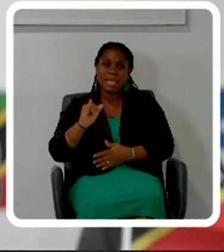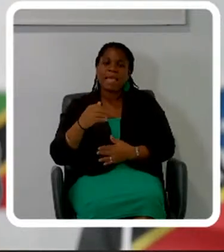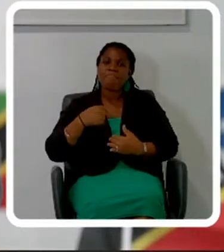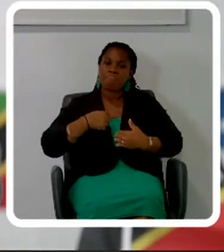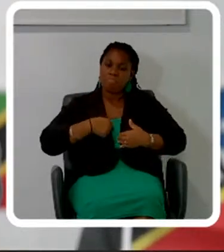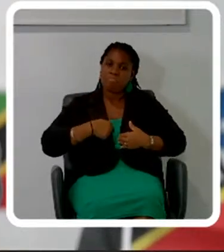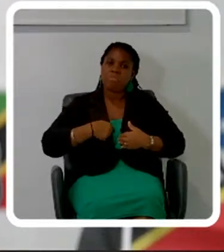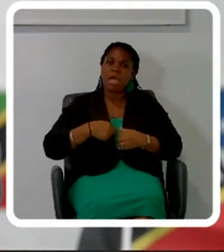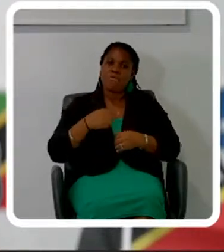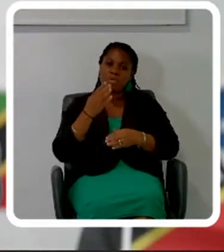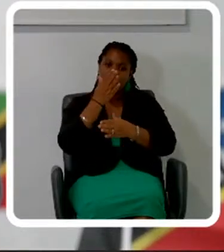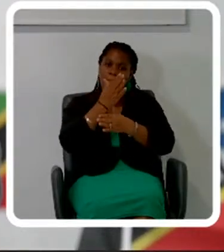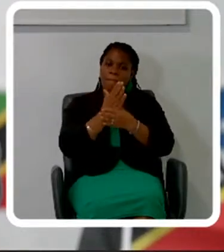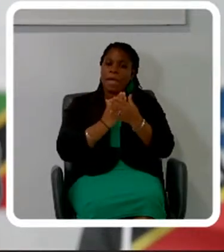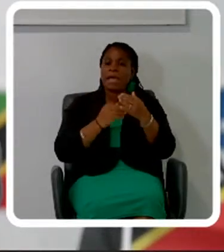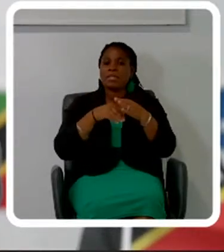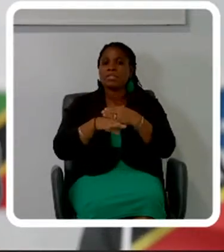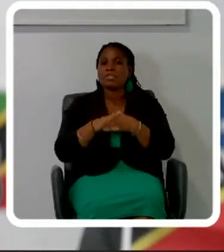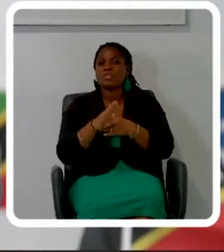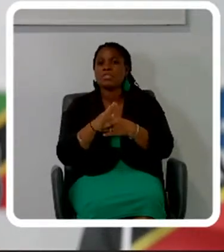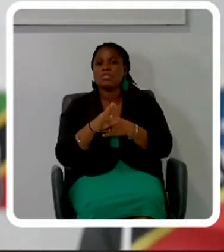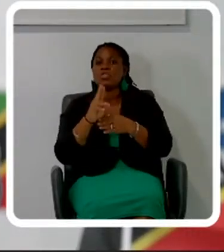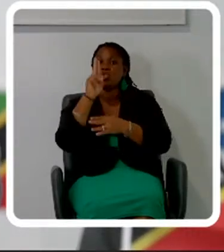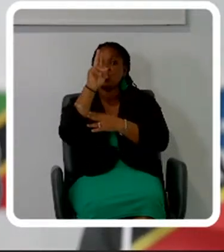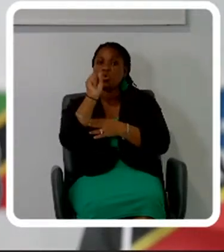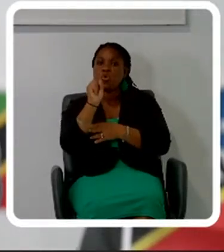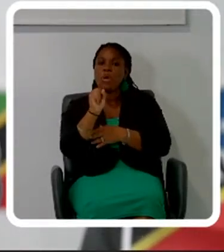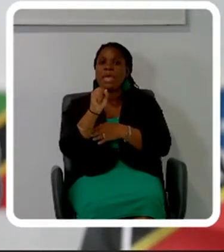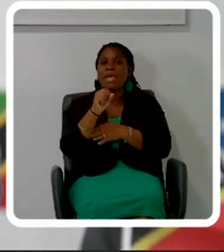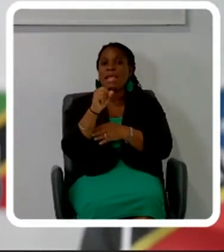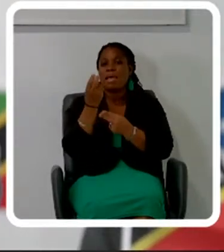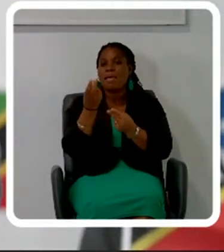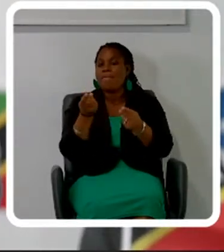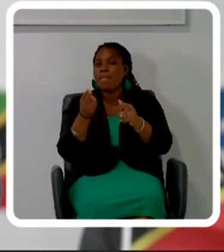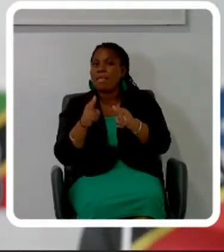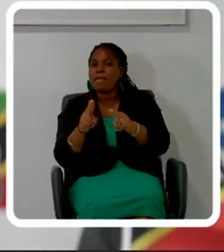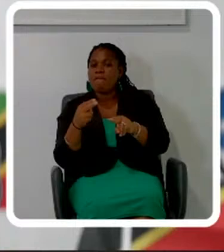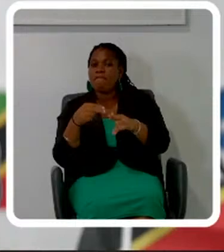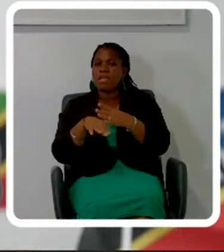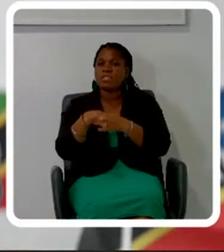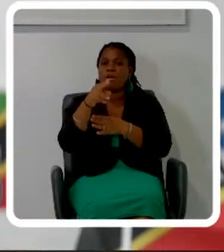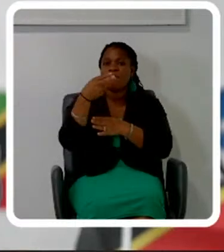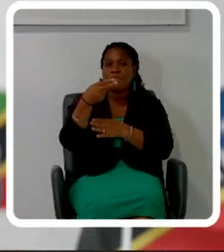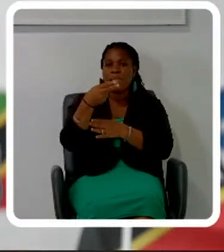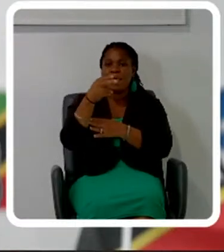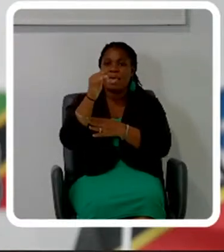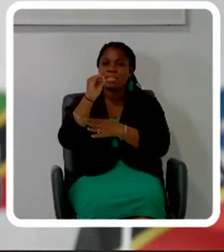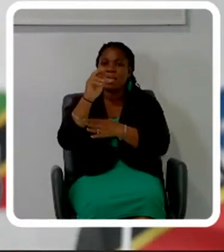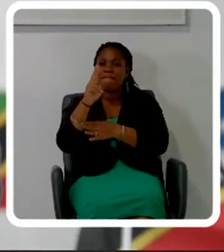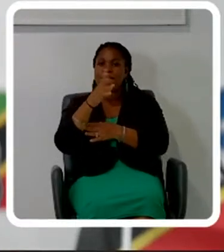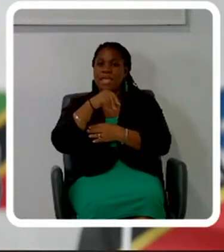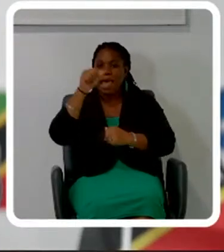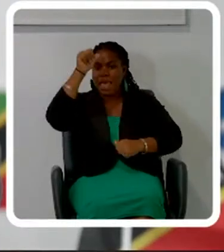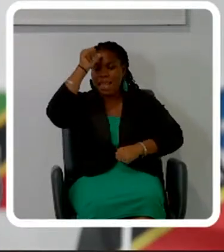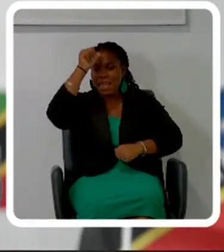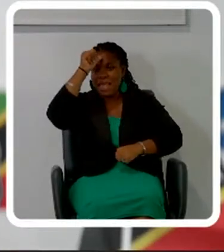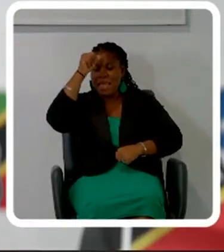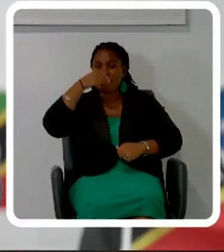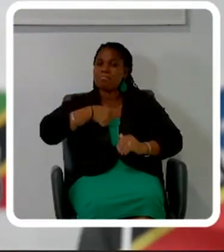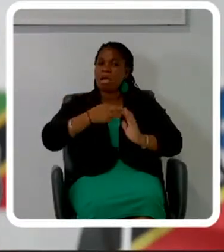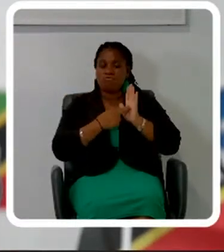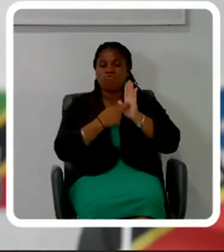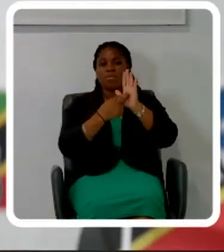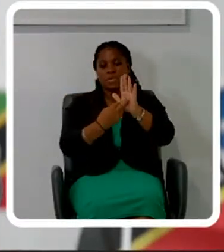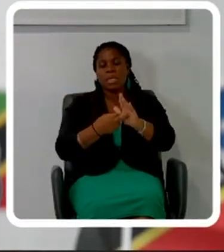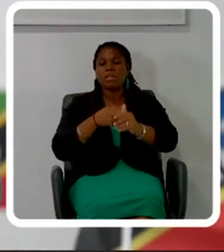in the UN AIDS event on HIV and AIDS, where I was a presenter there and spoke to the issues. I